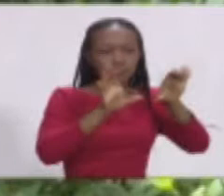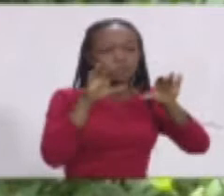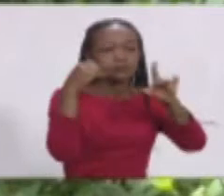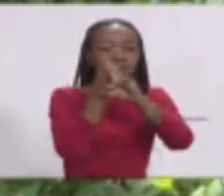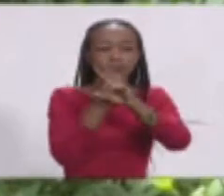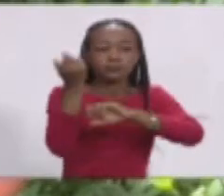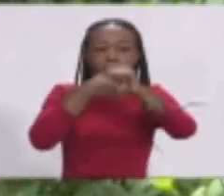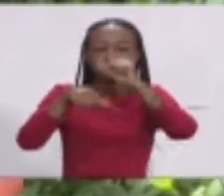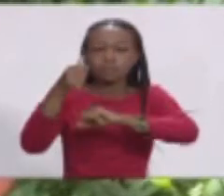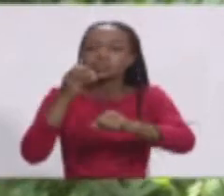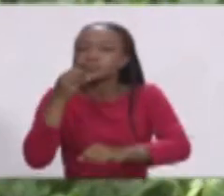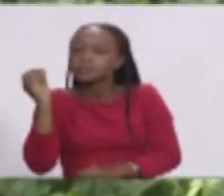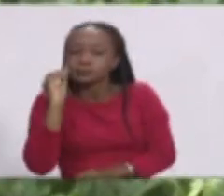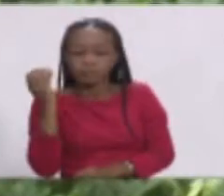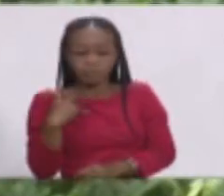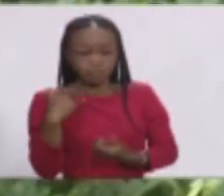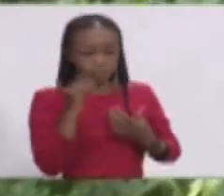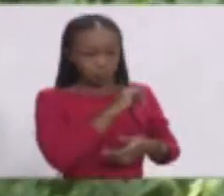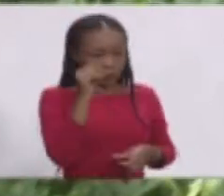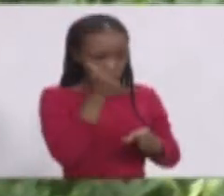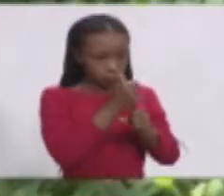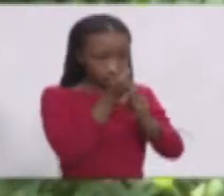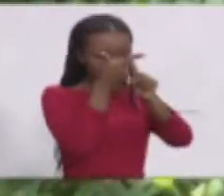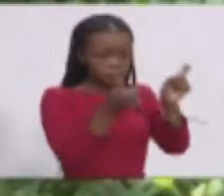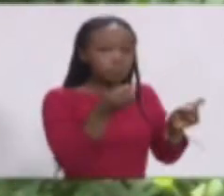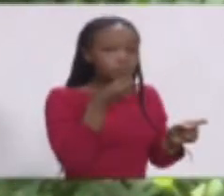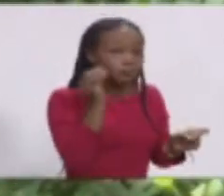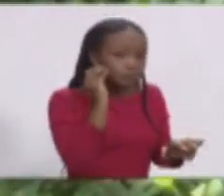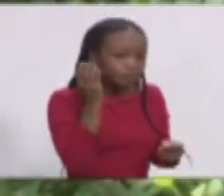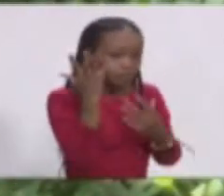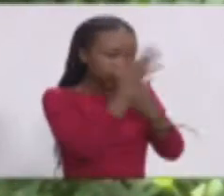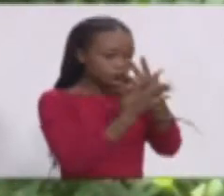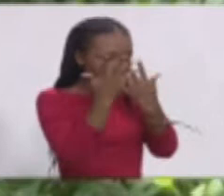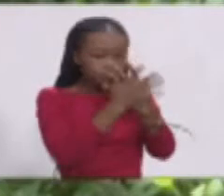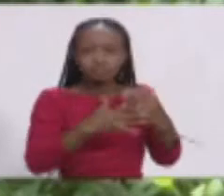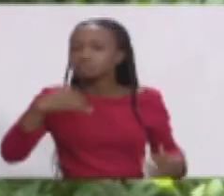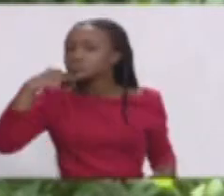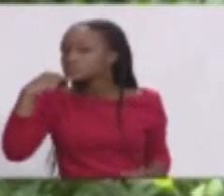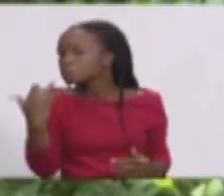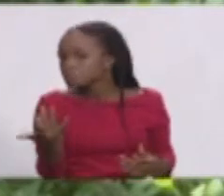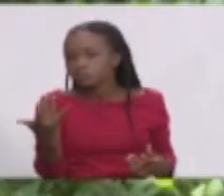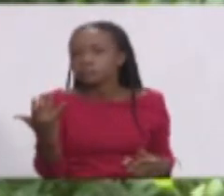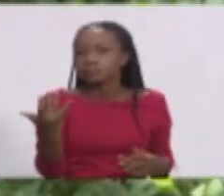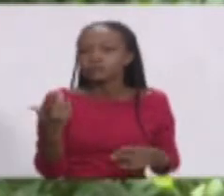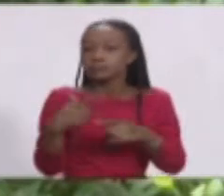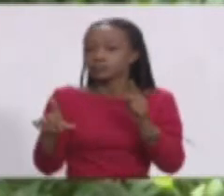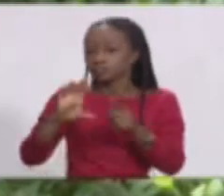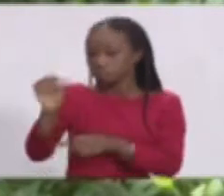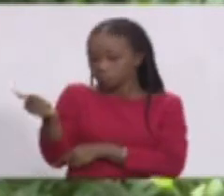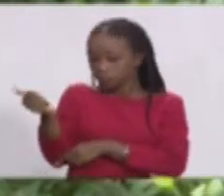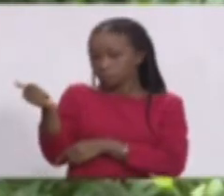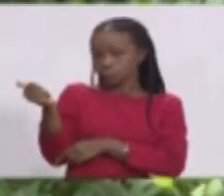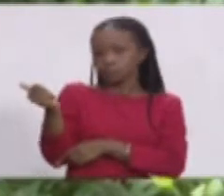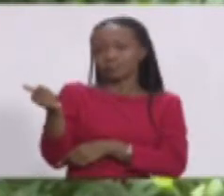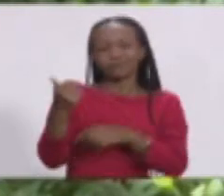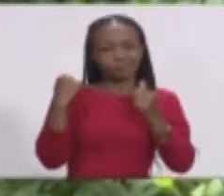home. Mm-hmm. There are those who can actually work from home on their computer, on their phone, and things like that. Mm-hmm. There are those who